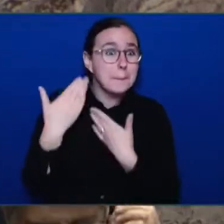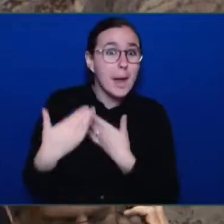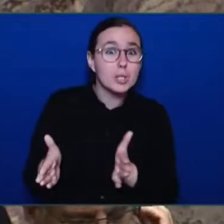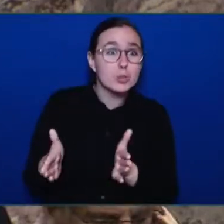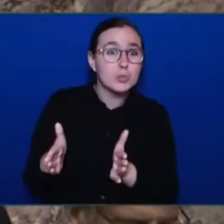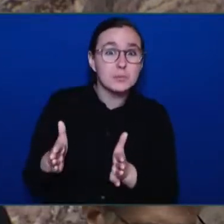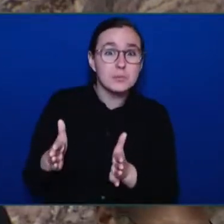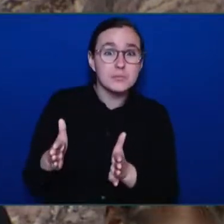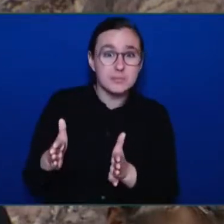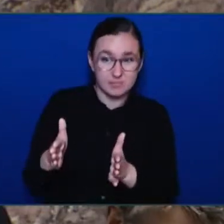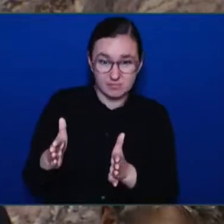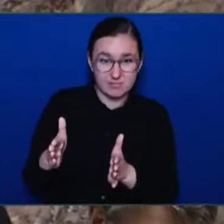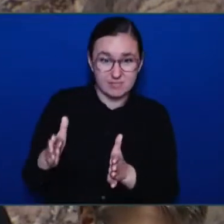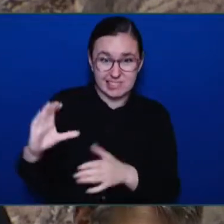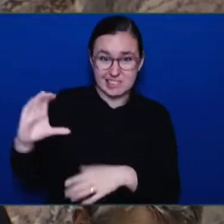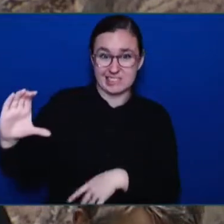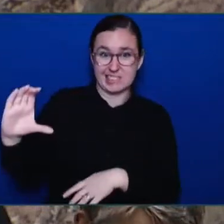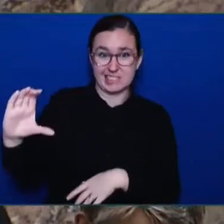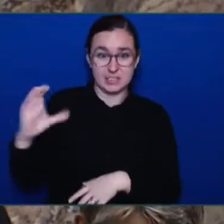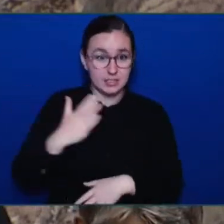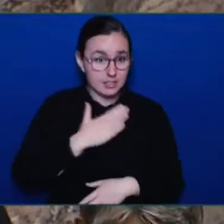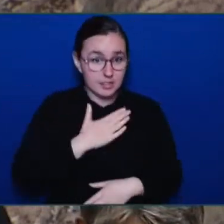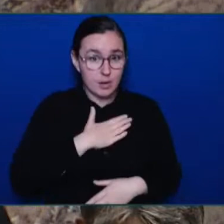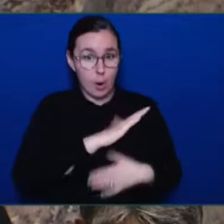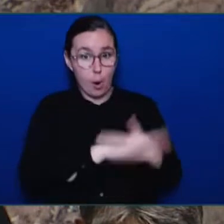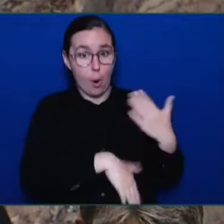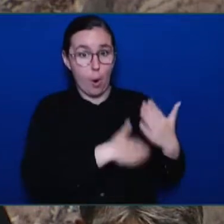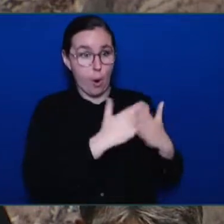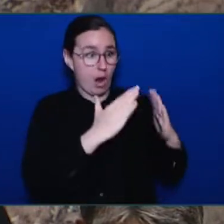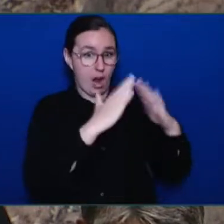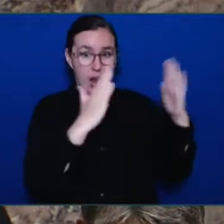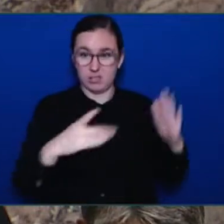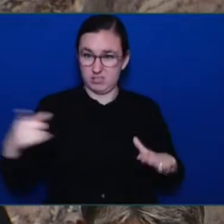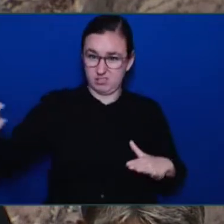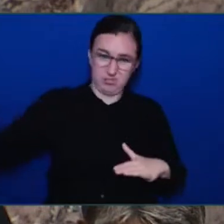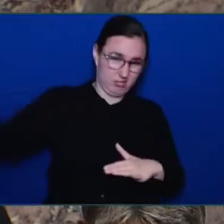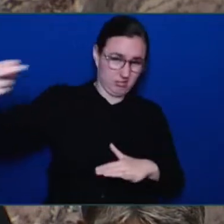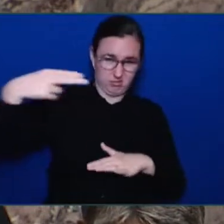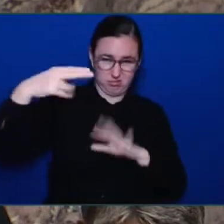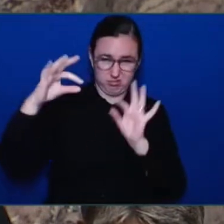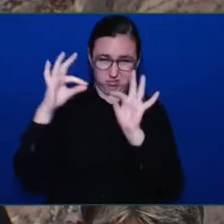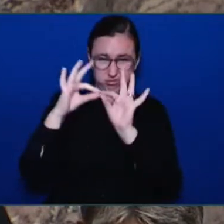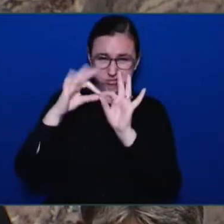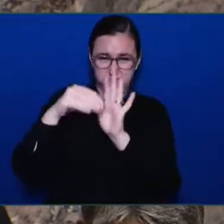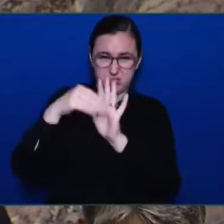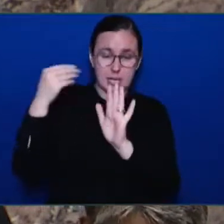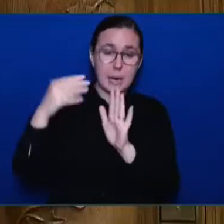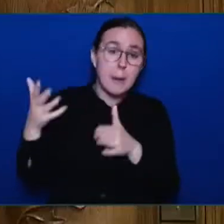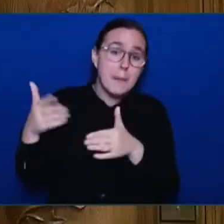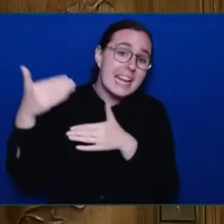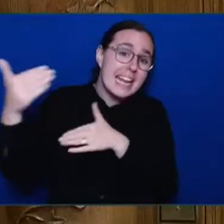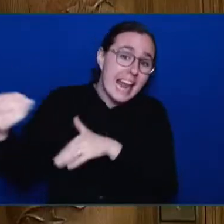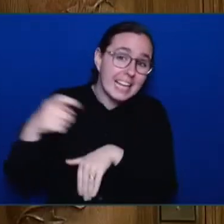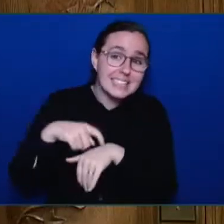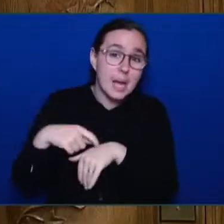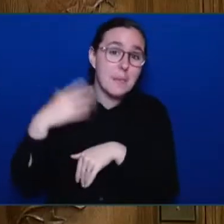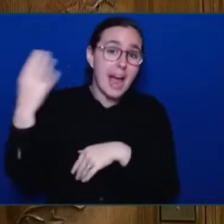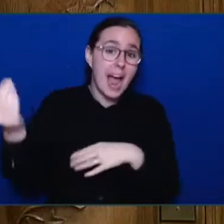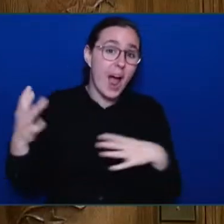he's sipping a margarita at his vacation beachfront property in Mexico, he'll be able to ponder that thought.